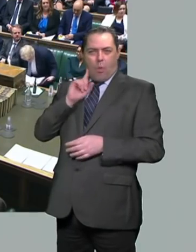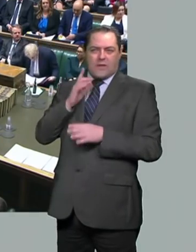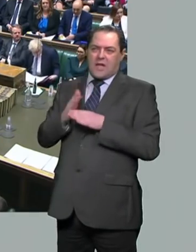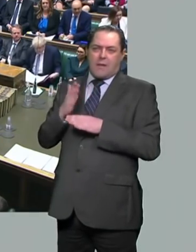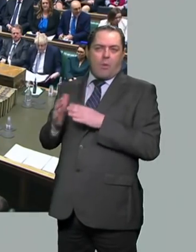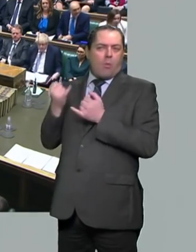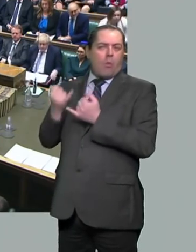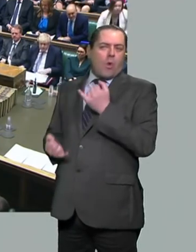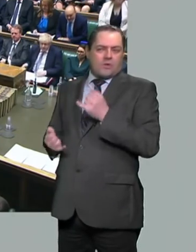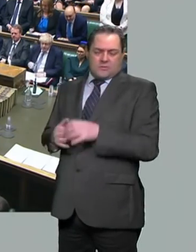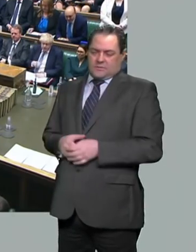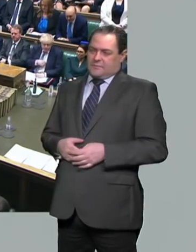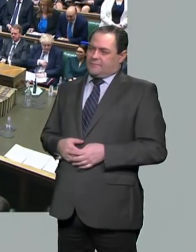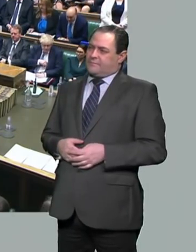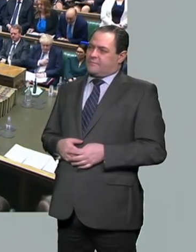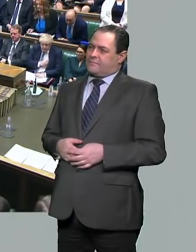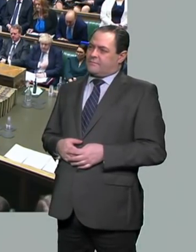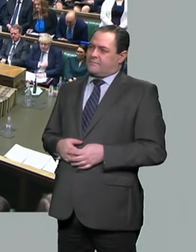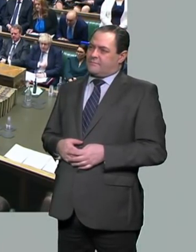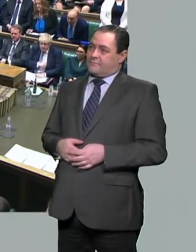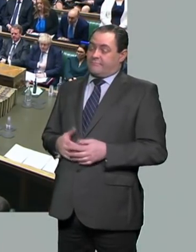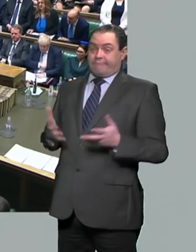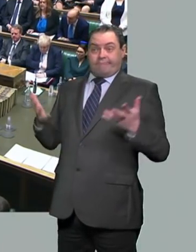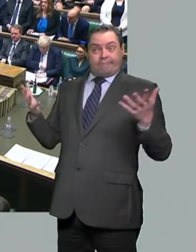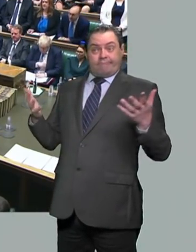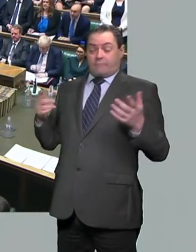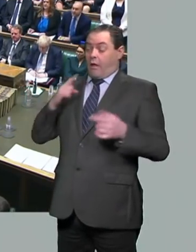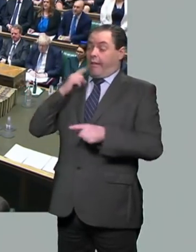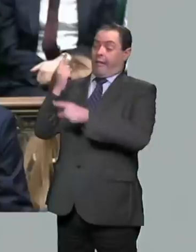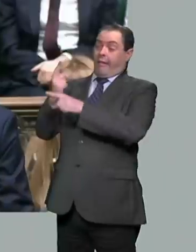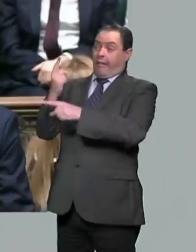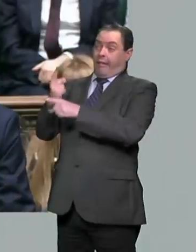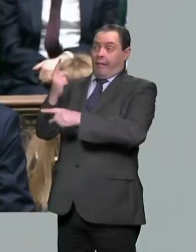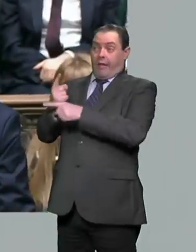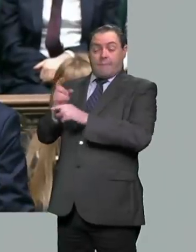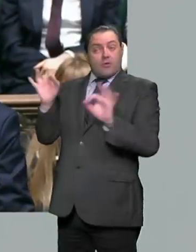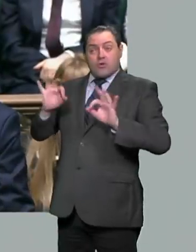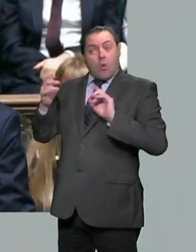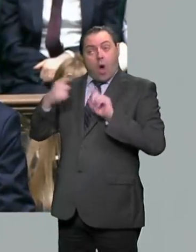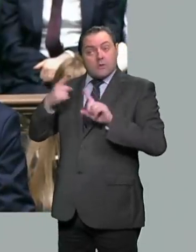out, Mr. Speaker. Keir Starmer. Lots of words, lots of bluster, no answers.